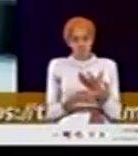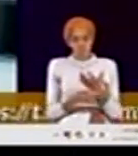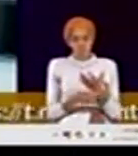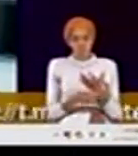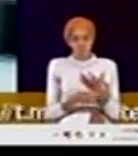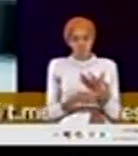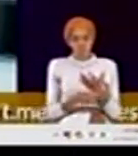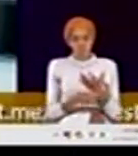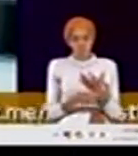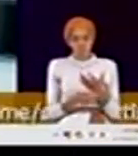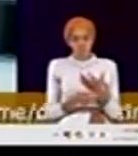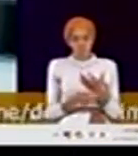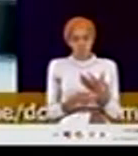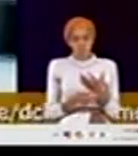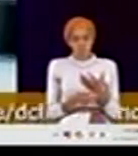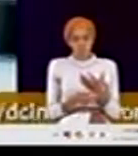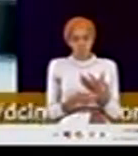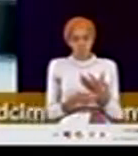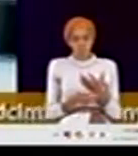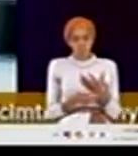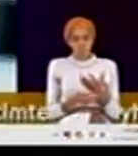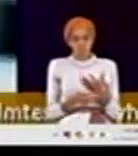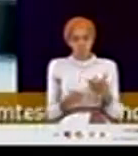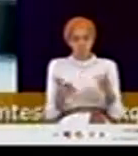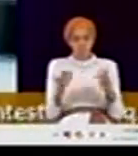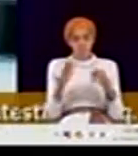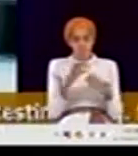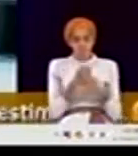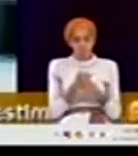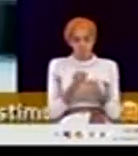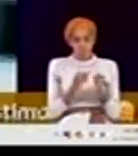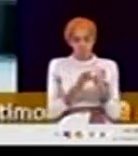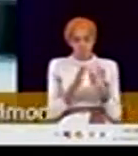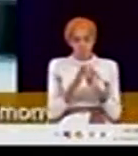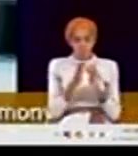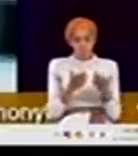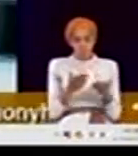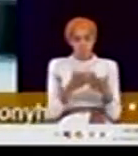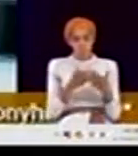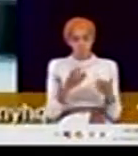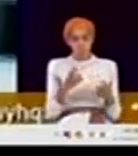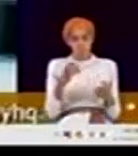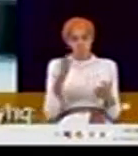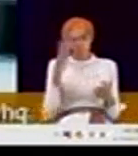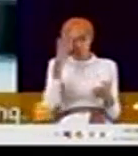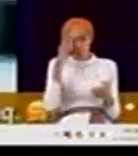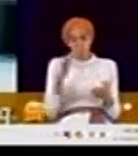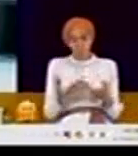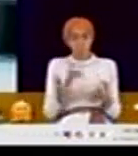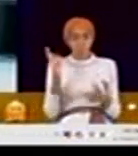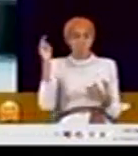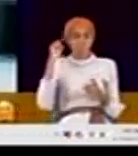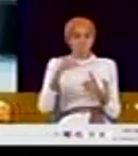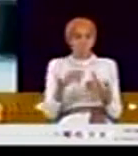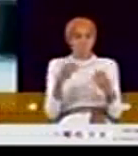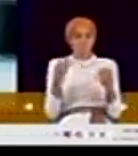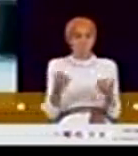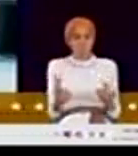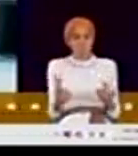I touch my head. I hold my tails like this. Before I know, up to today, if I can